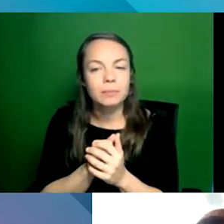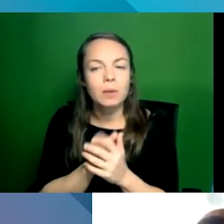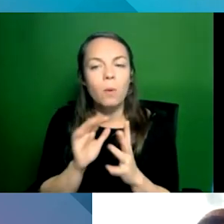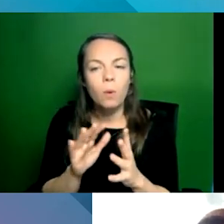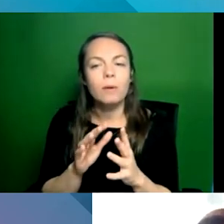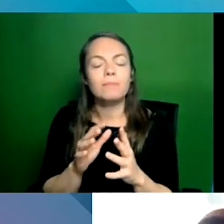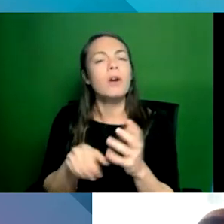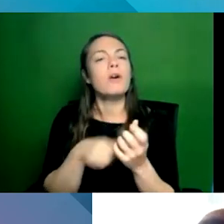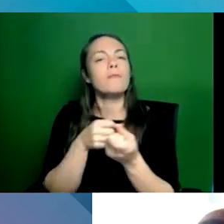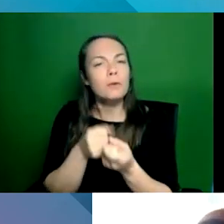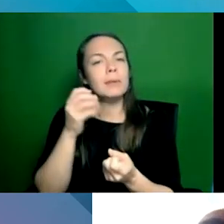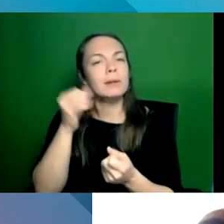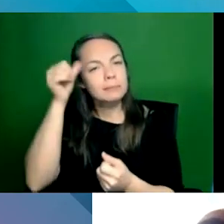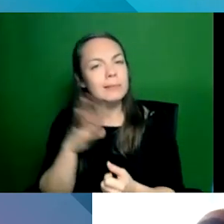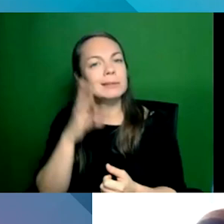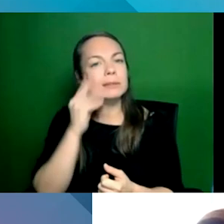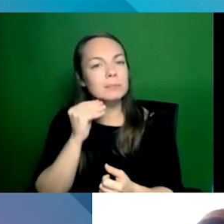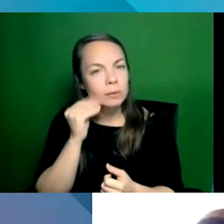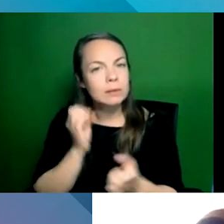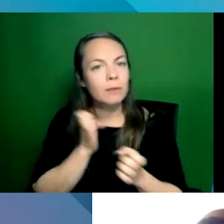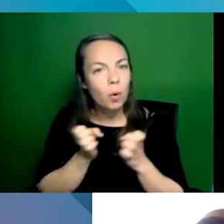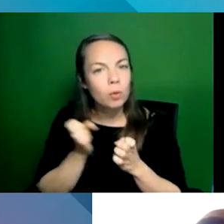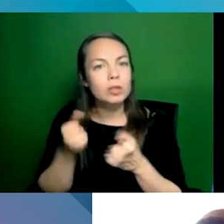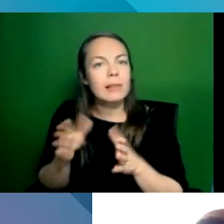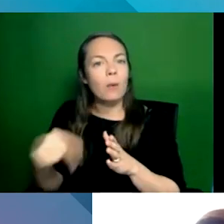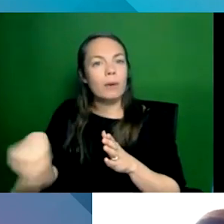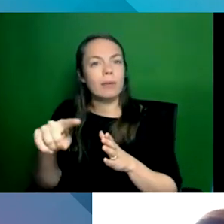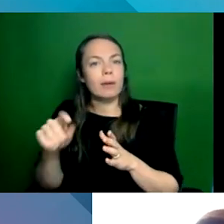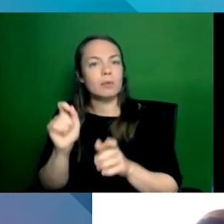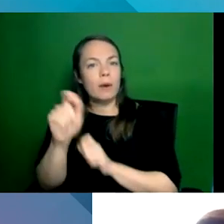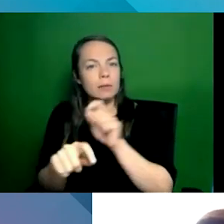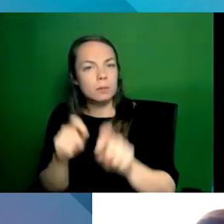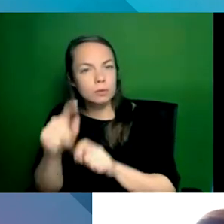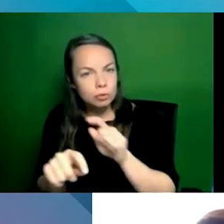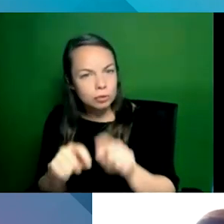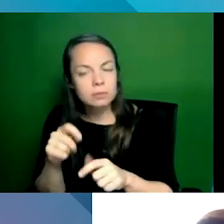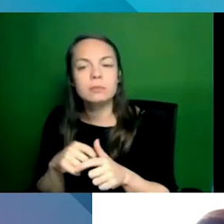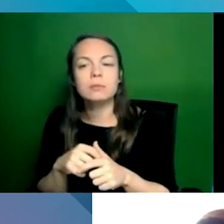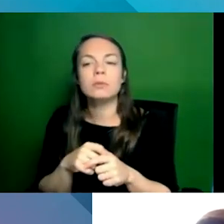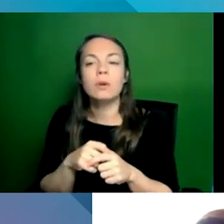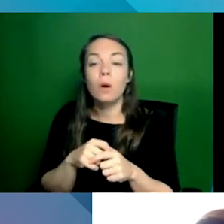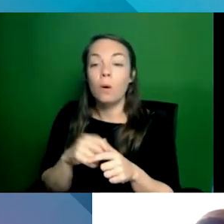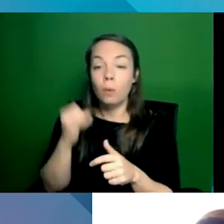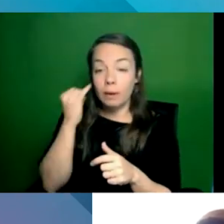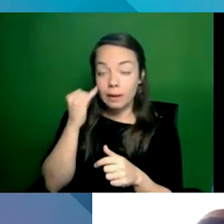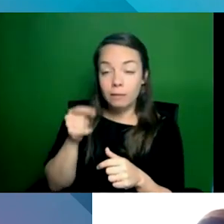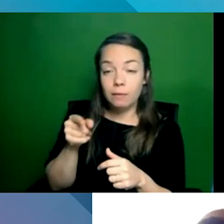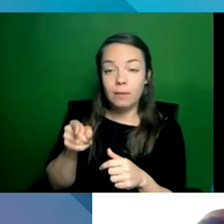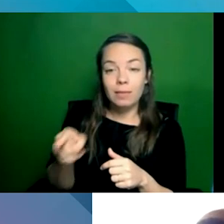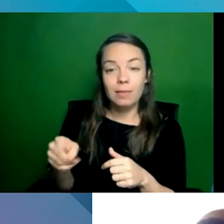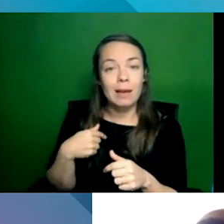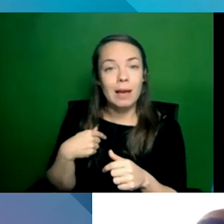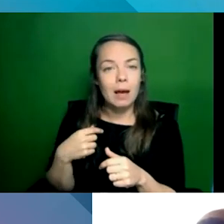emotions, building, asking questions to really dive into those pieces, intervening if there are moments where we